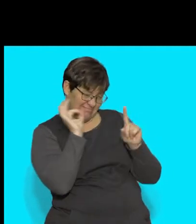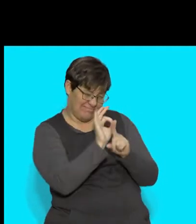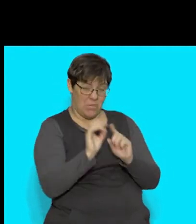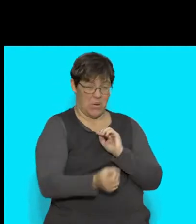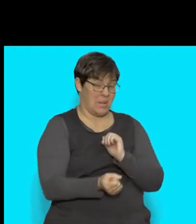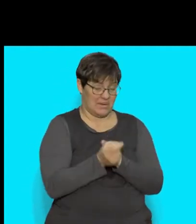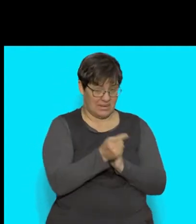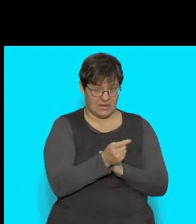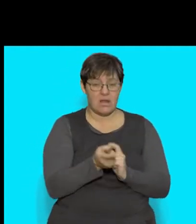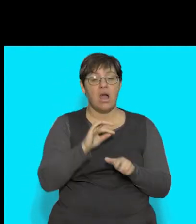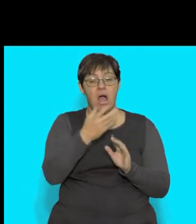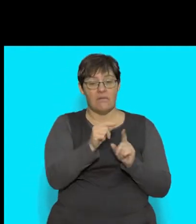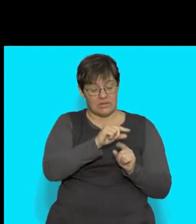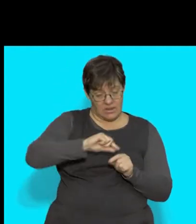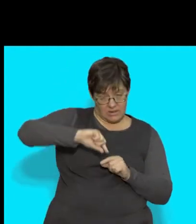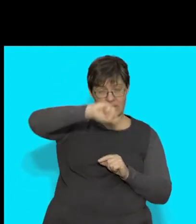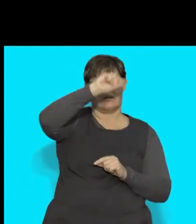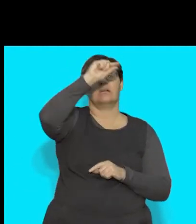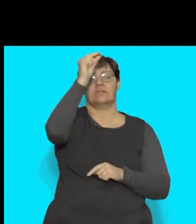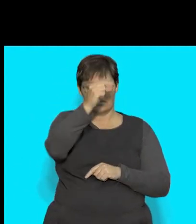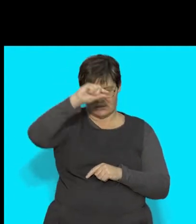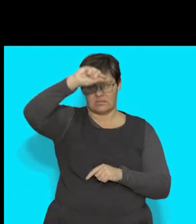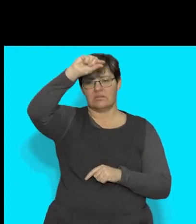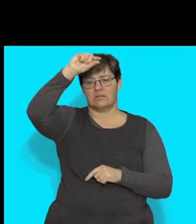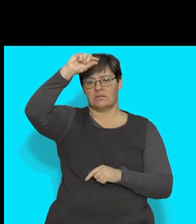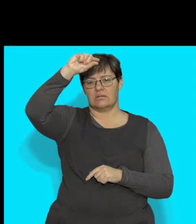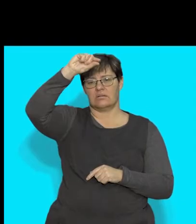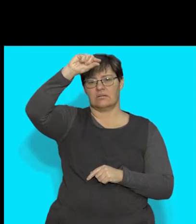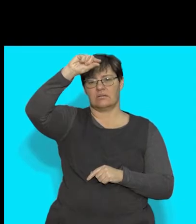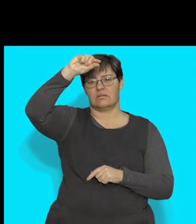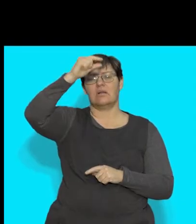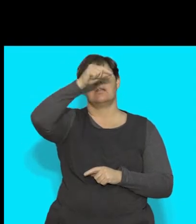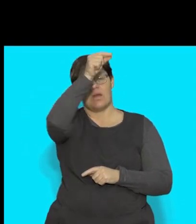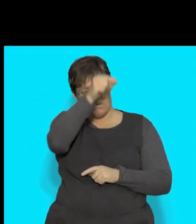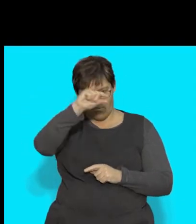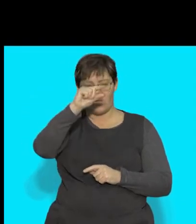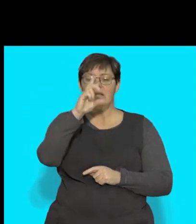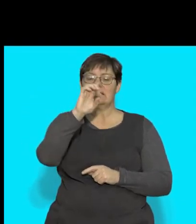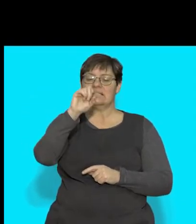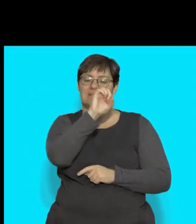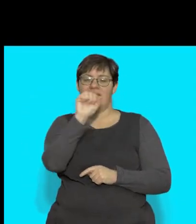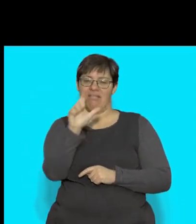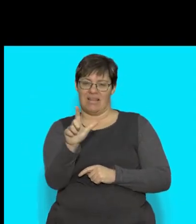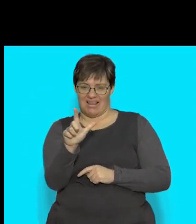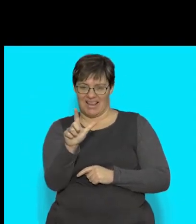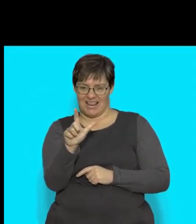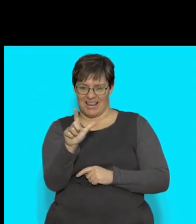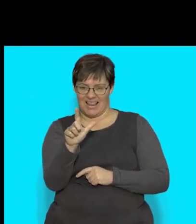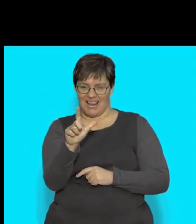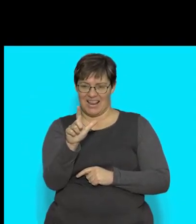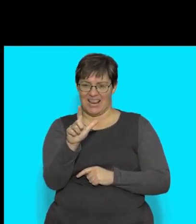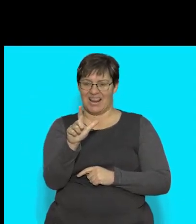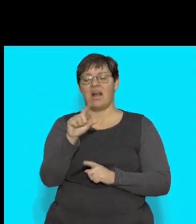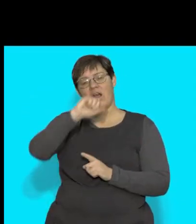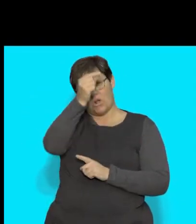proximal convoluted tubule is the distal convoluted tubule. And the distal means